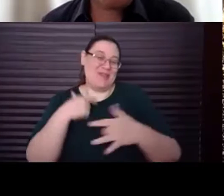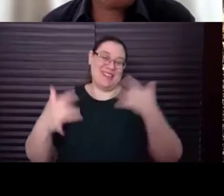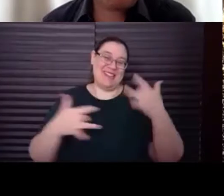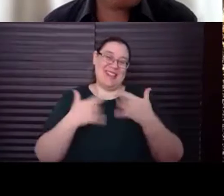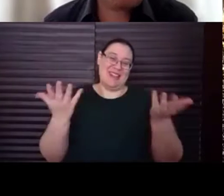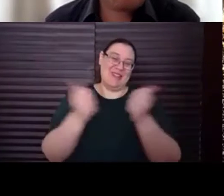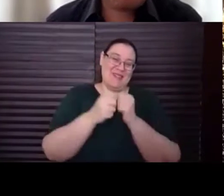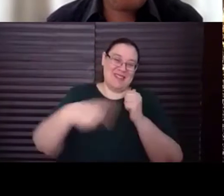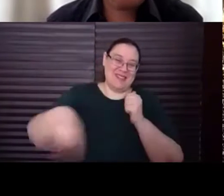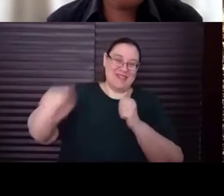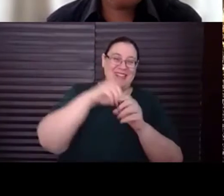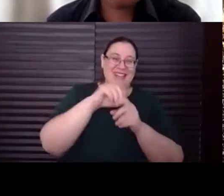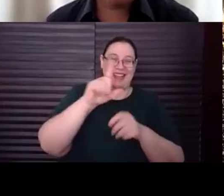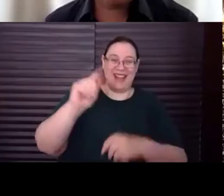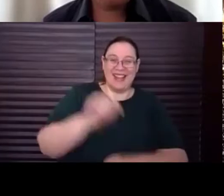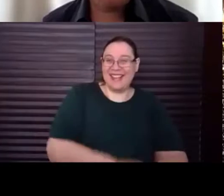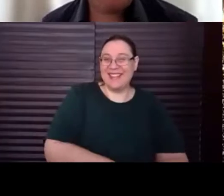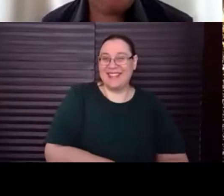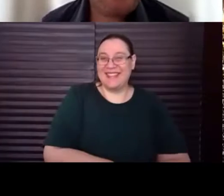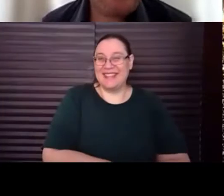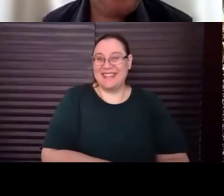LA.